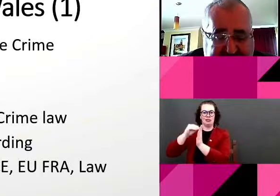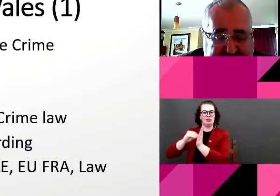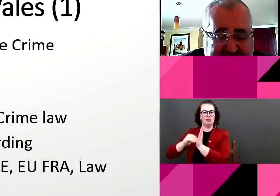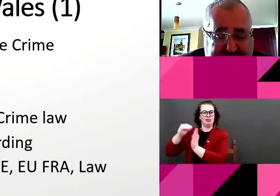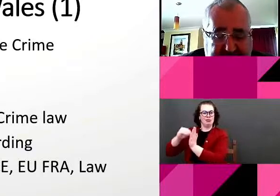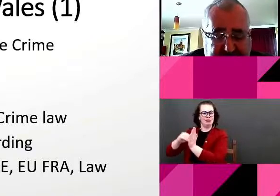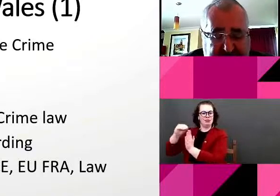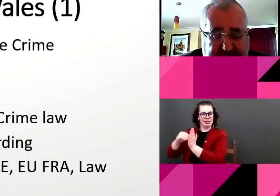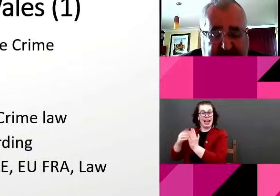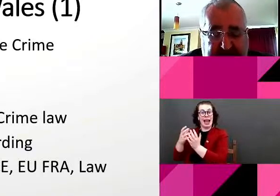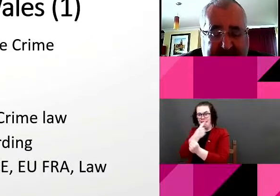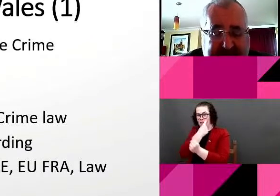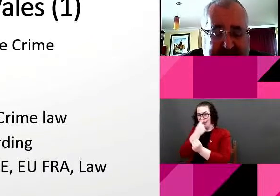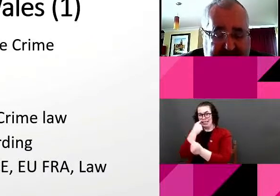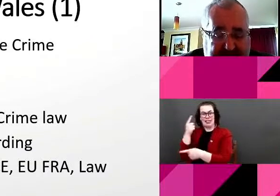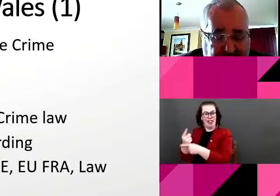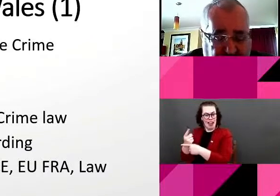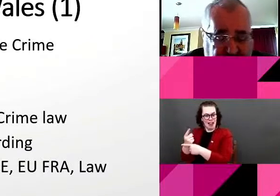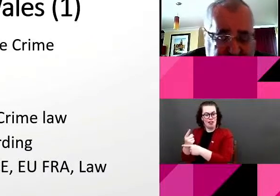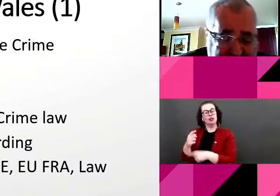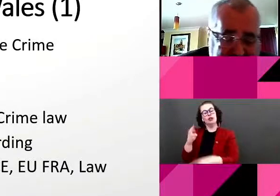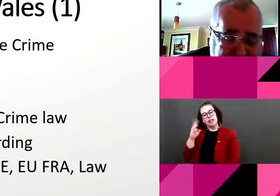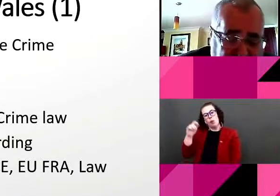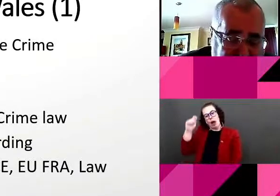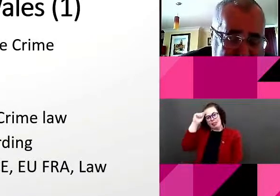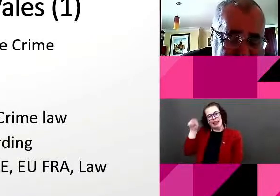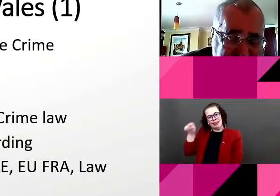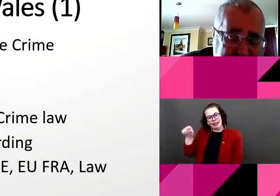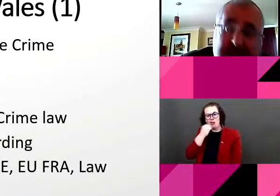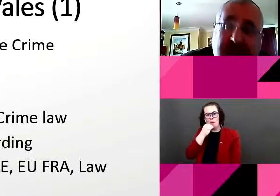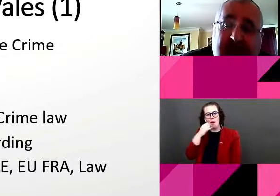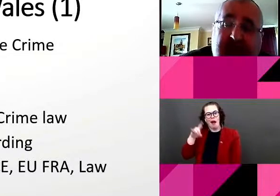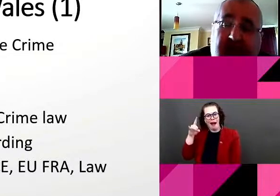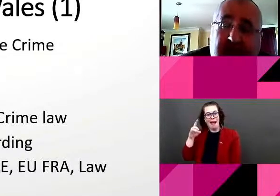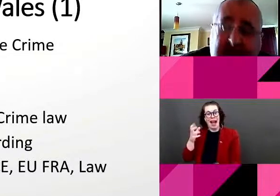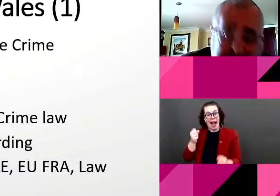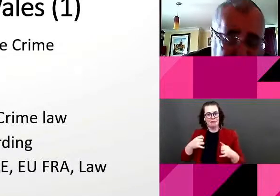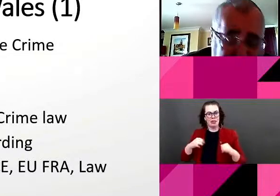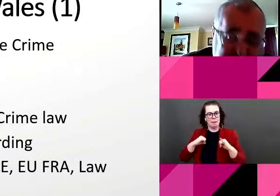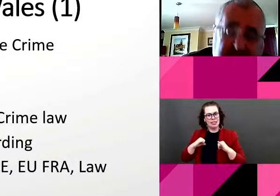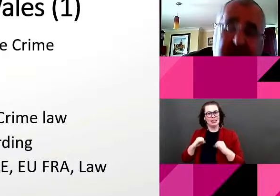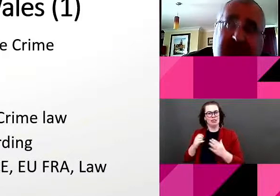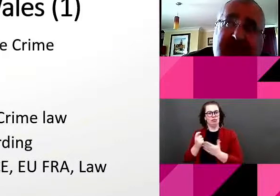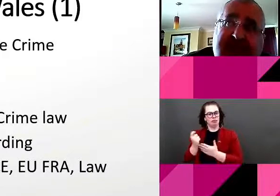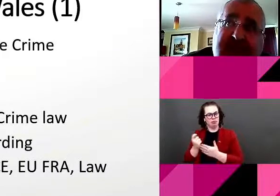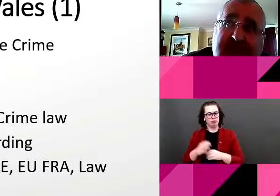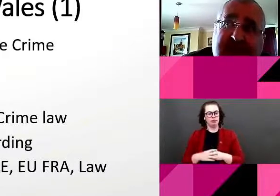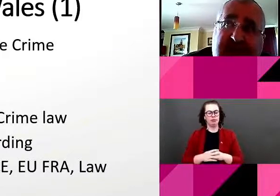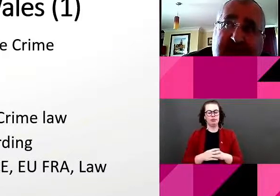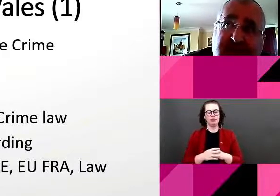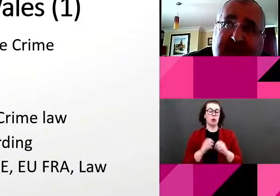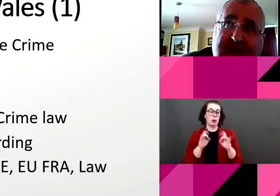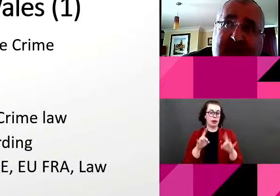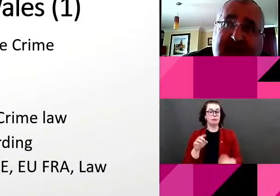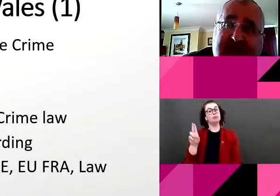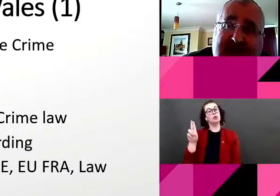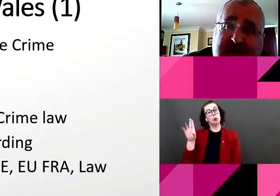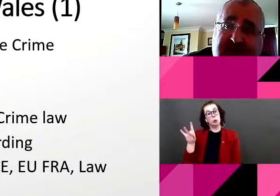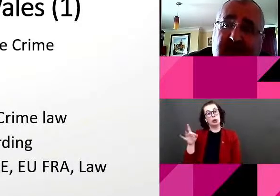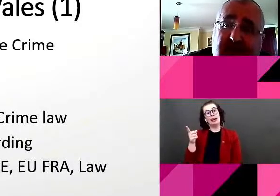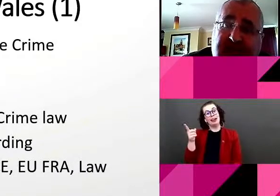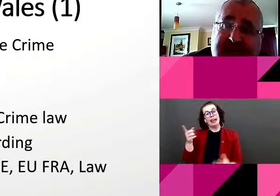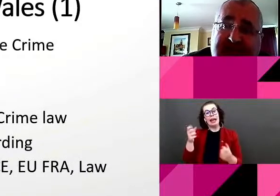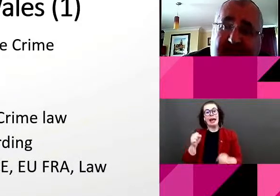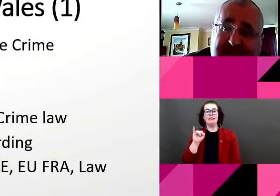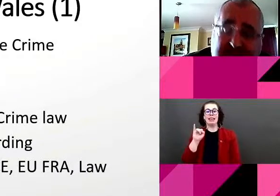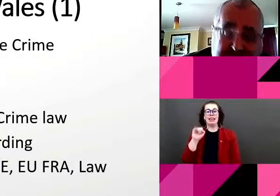it's in that context that the comments that I now go on to make are made. Now, in Britain, you have incitement to hatred